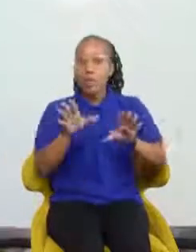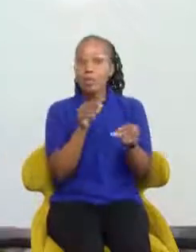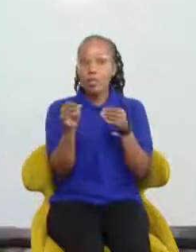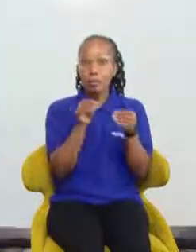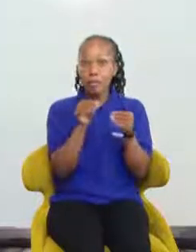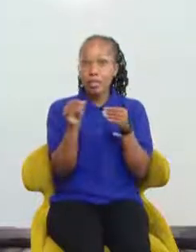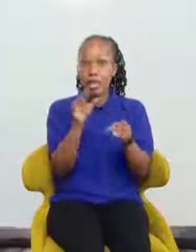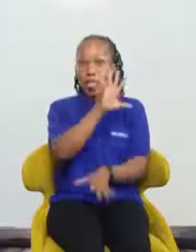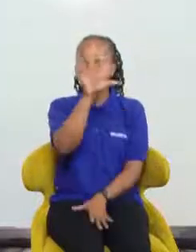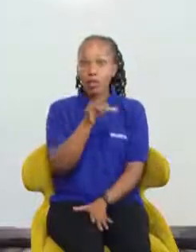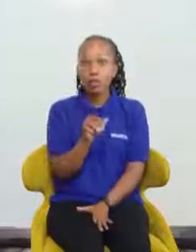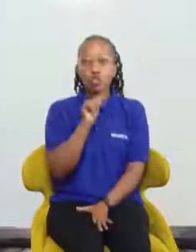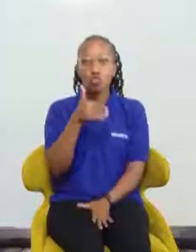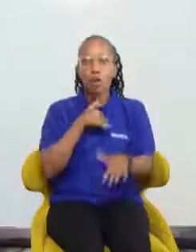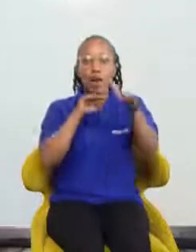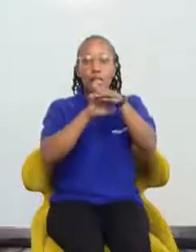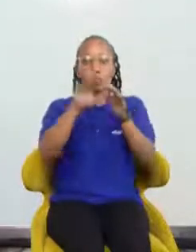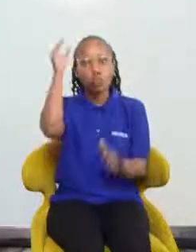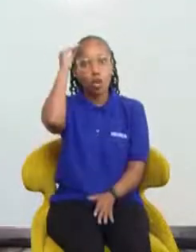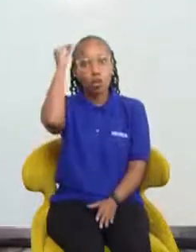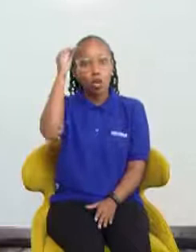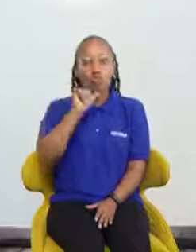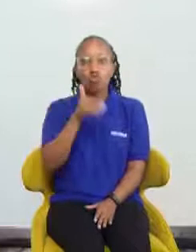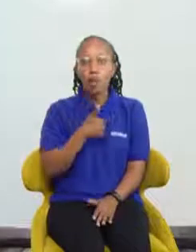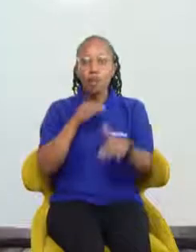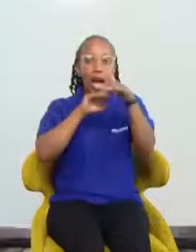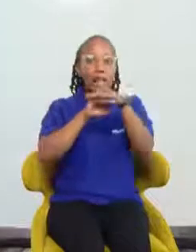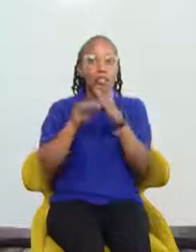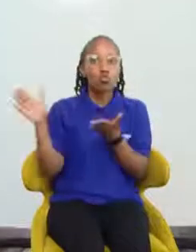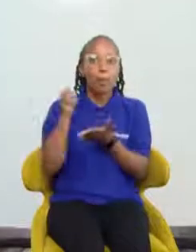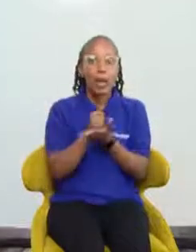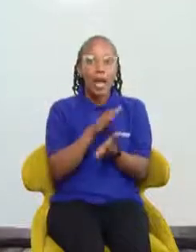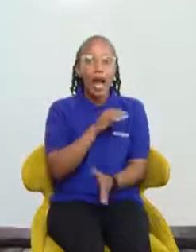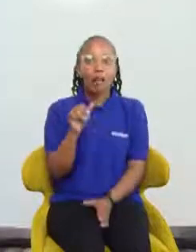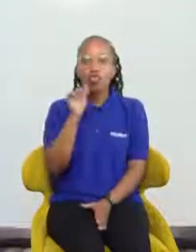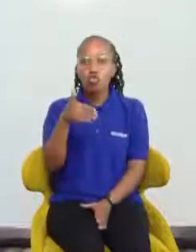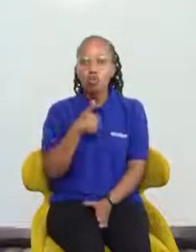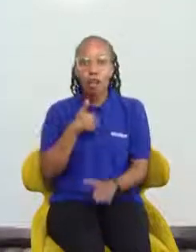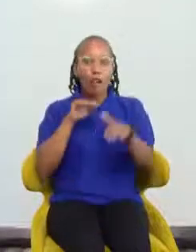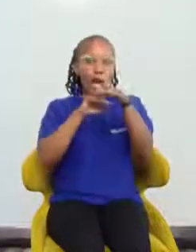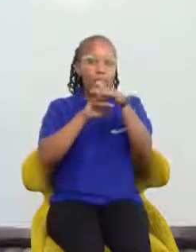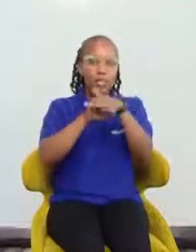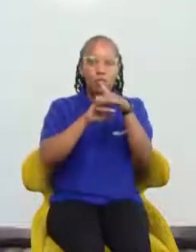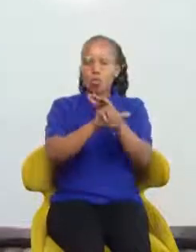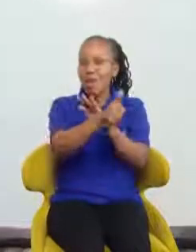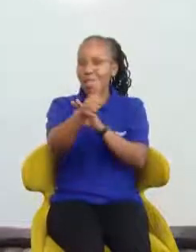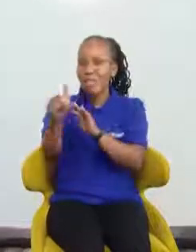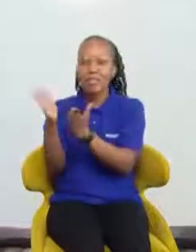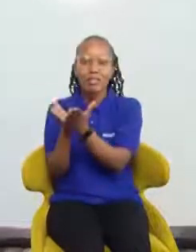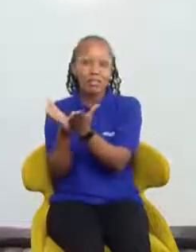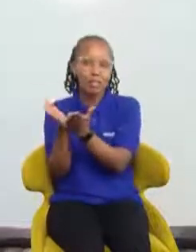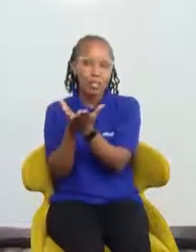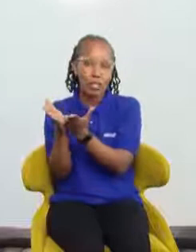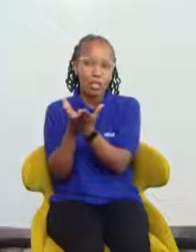that do not have access to education, they don't have access to employment, and they don't have access to other services like health services and so on and so